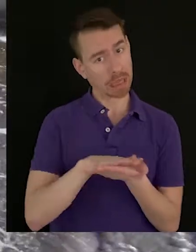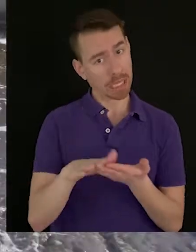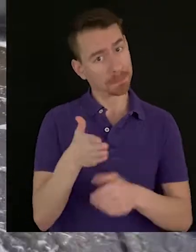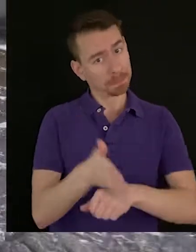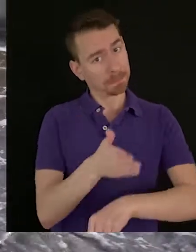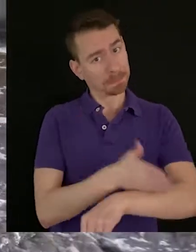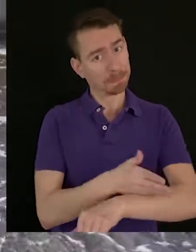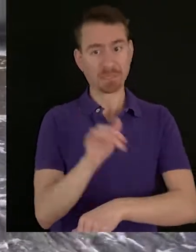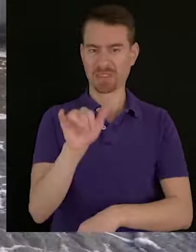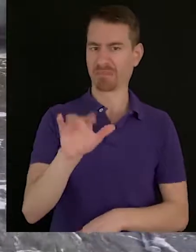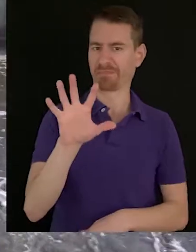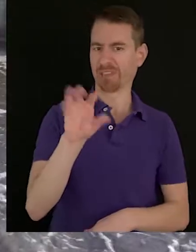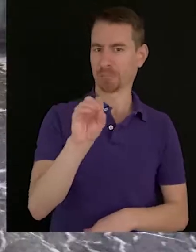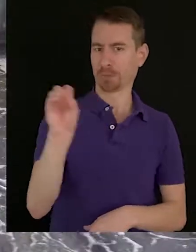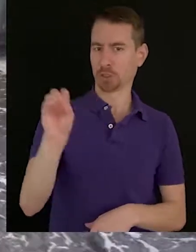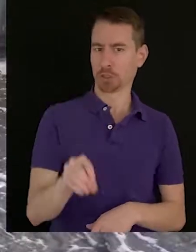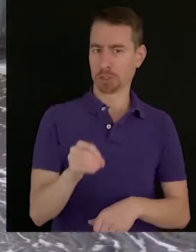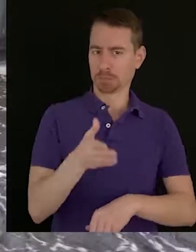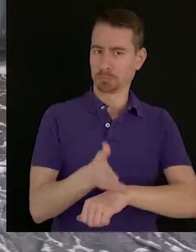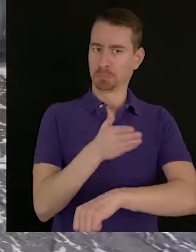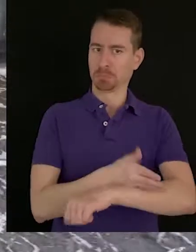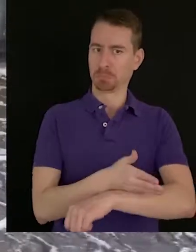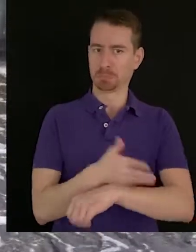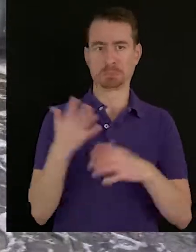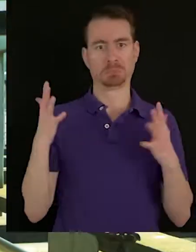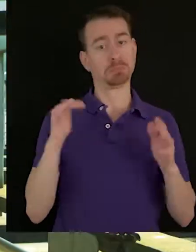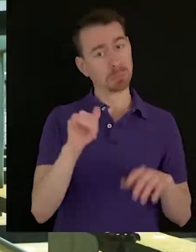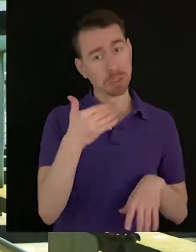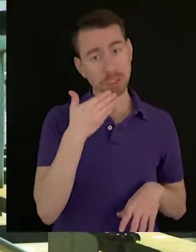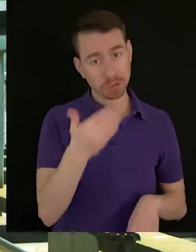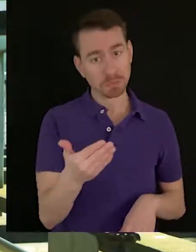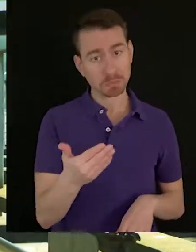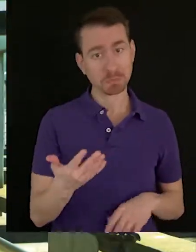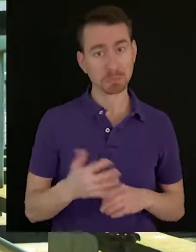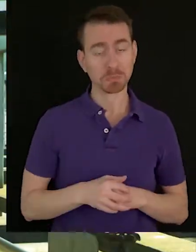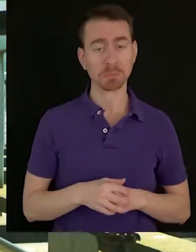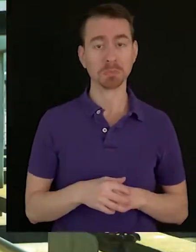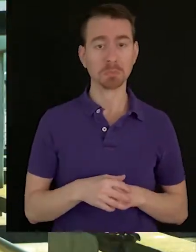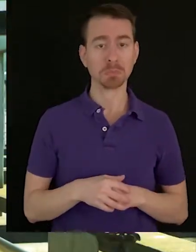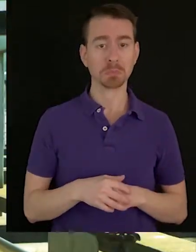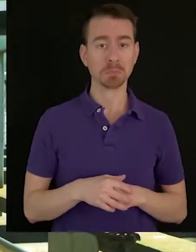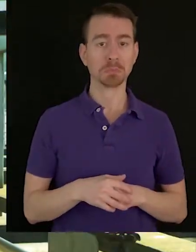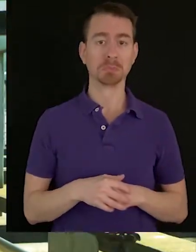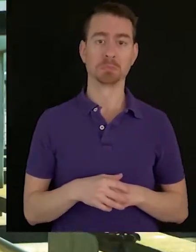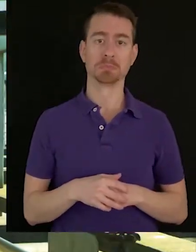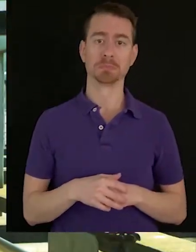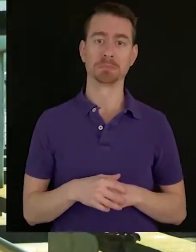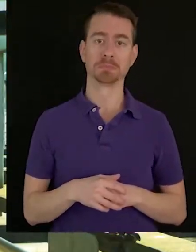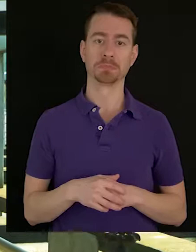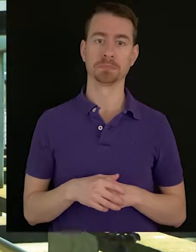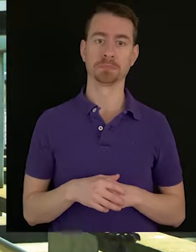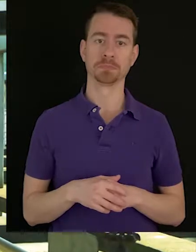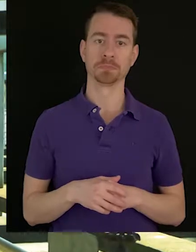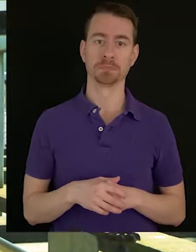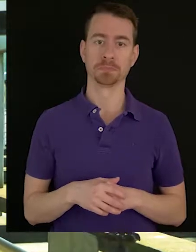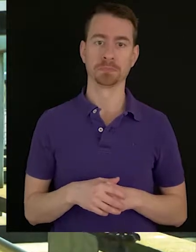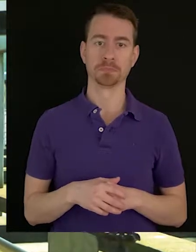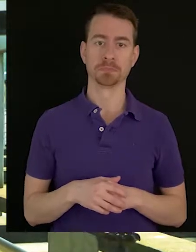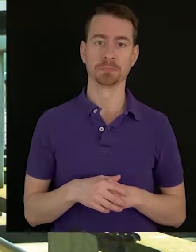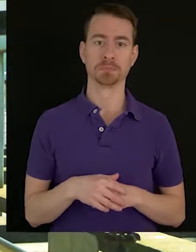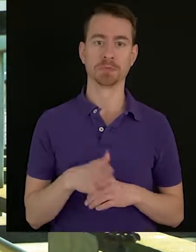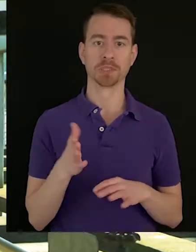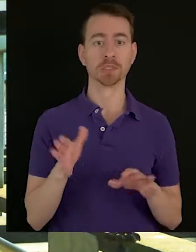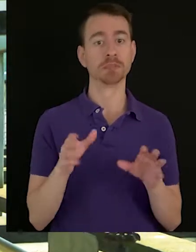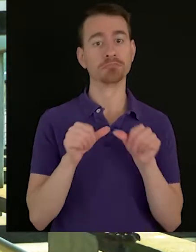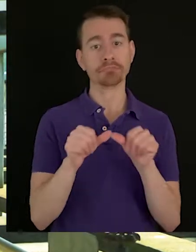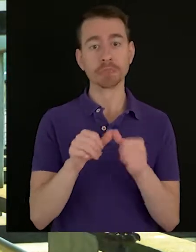food go once we remove them. So remember that bottle of raw sewage or influent that Caitlin showed you at the beginning